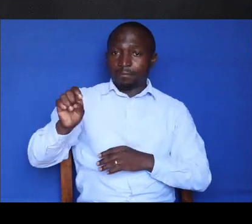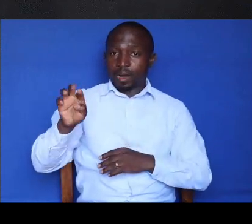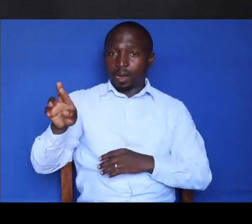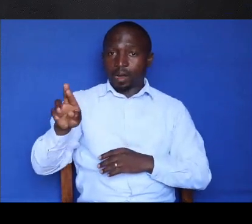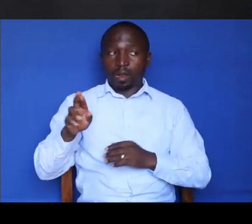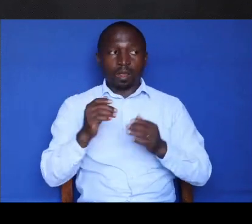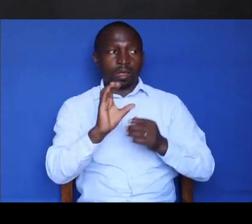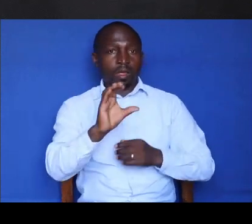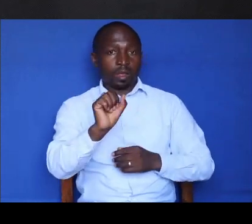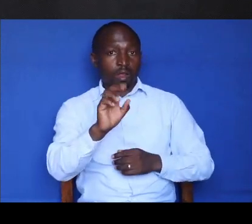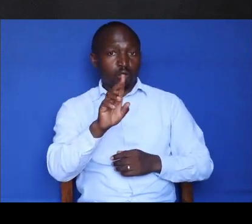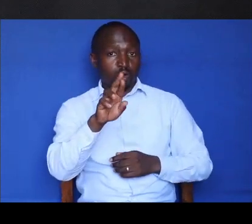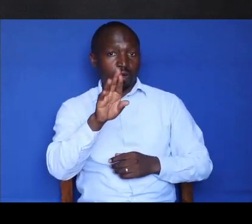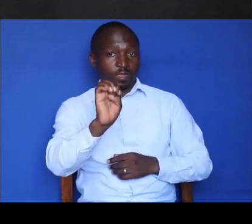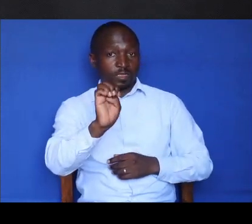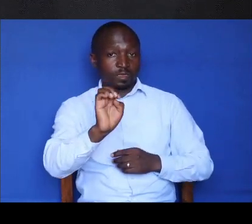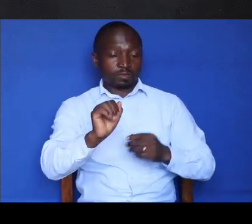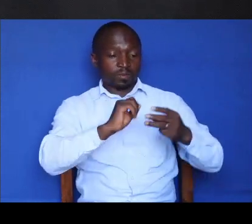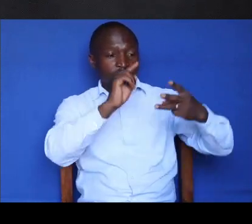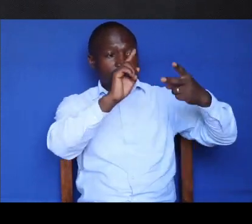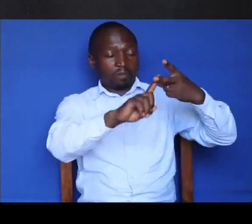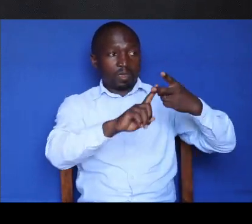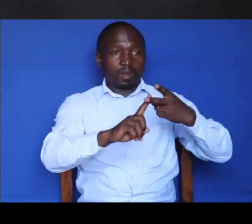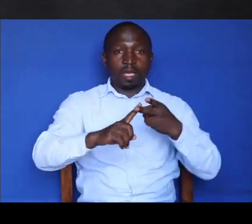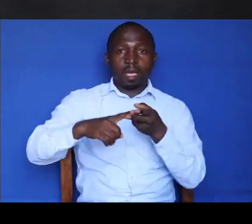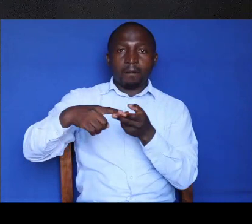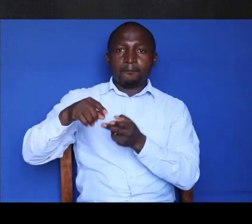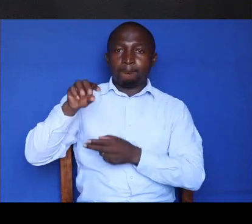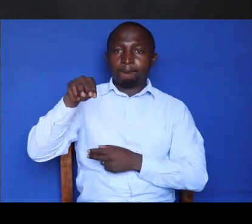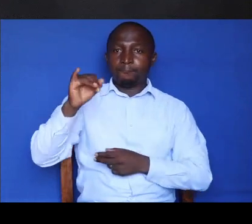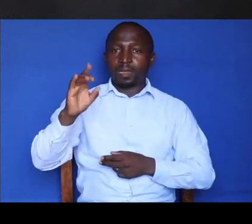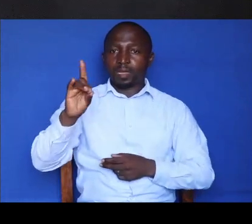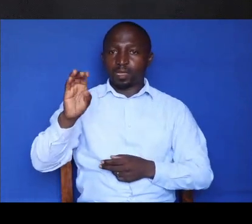This distinctively known as middle course.